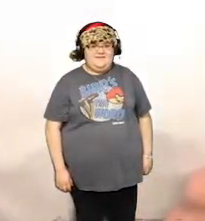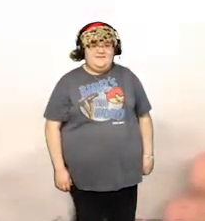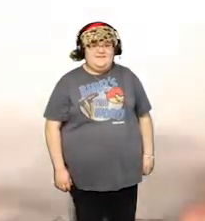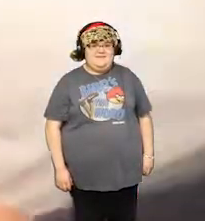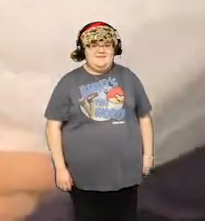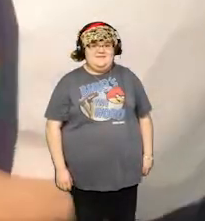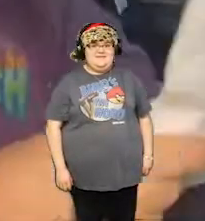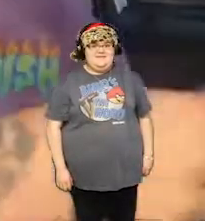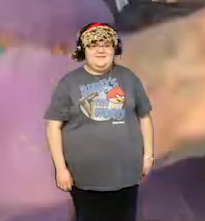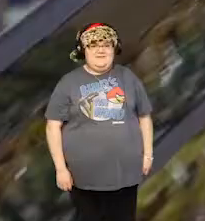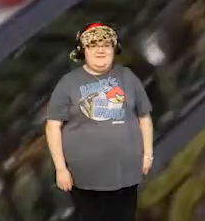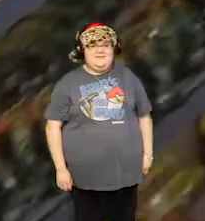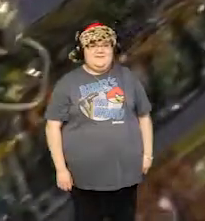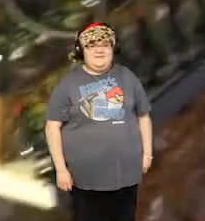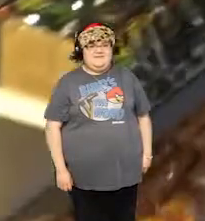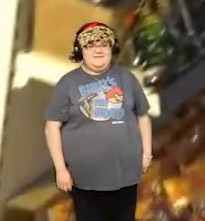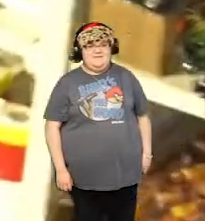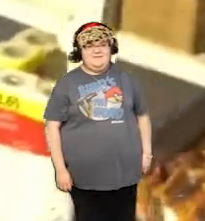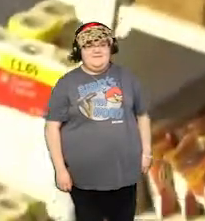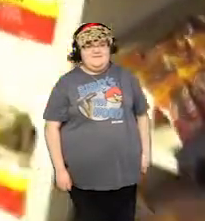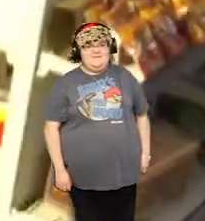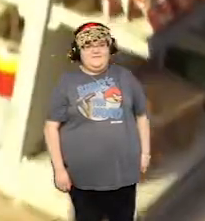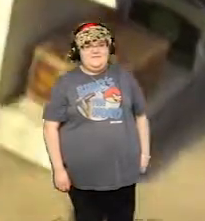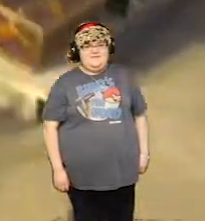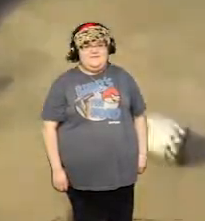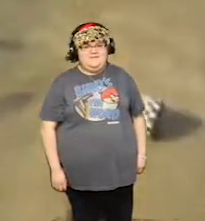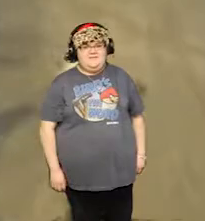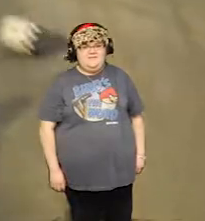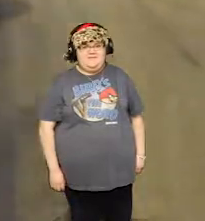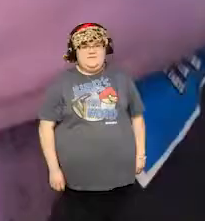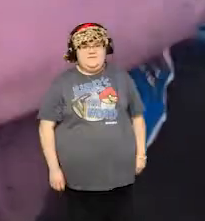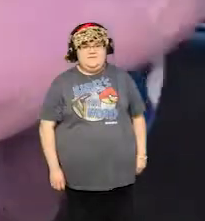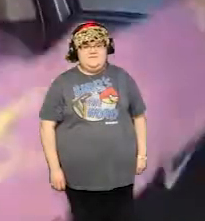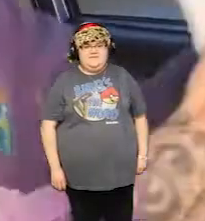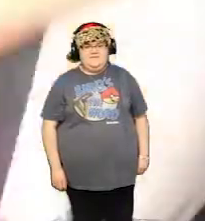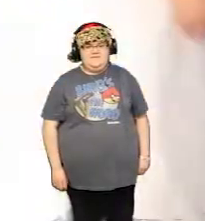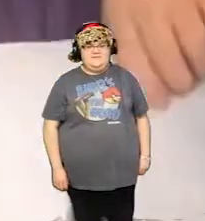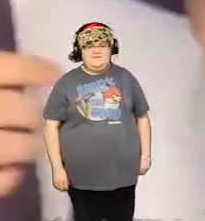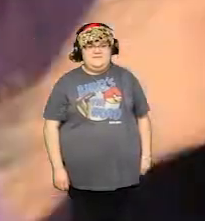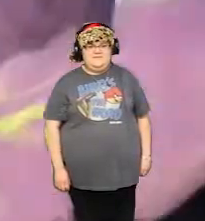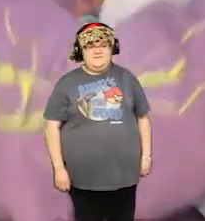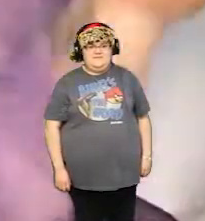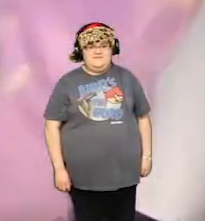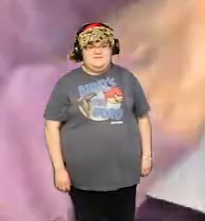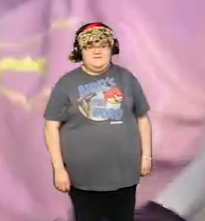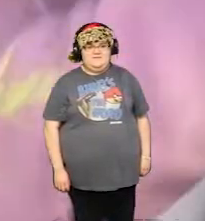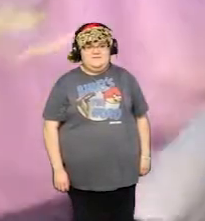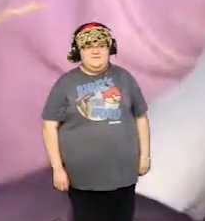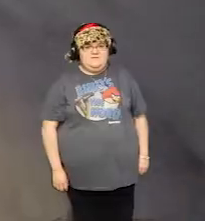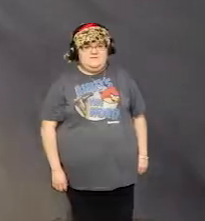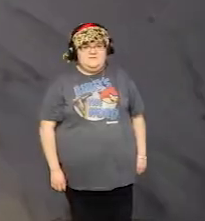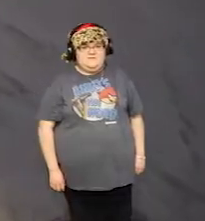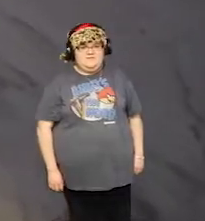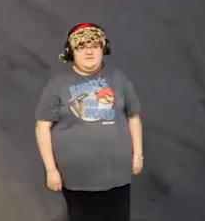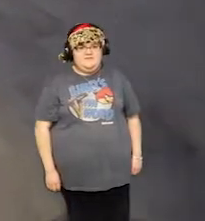him! One Bakewell tart! I know it is on the end aisle right there! There we go!